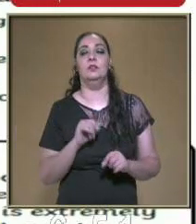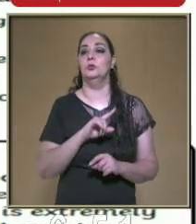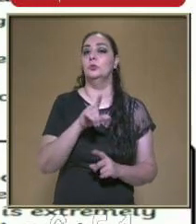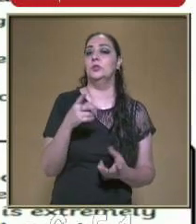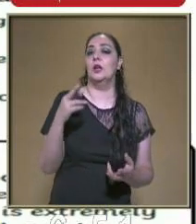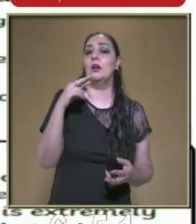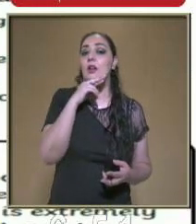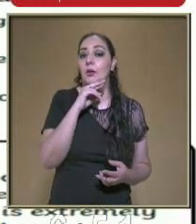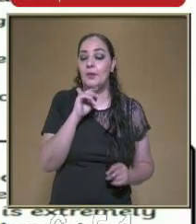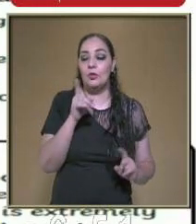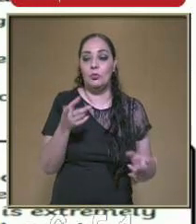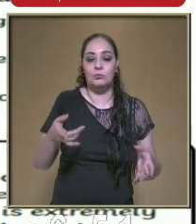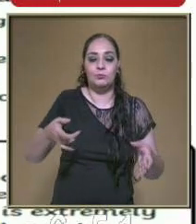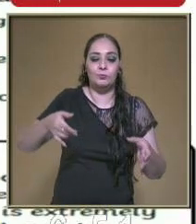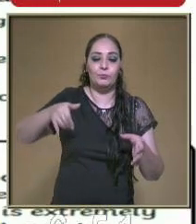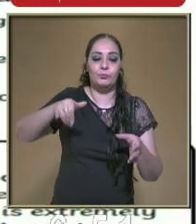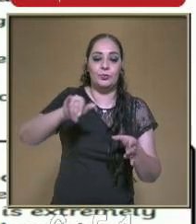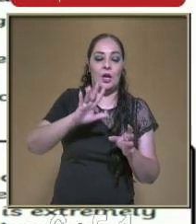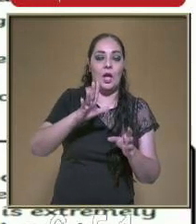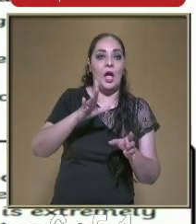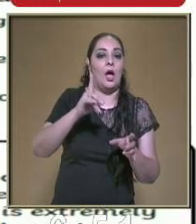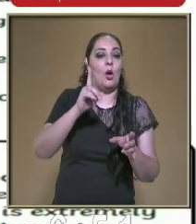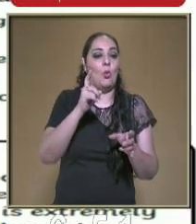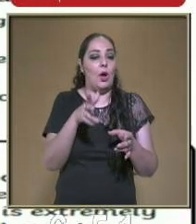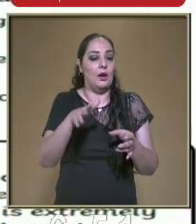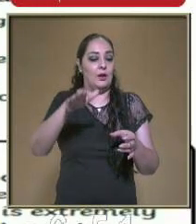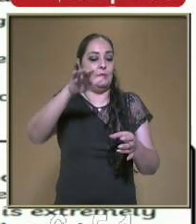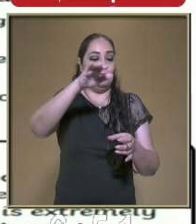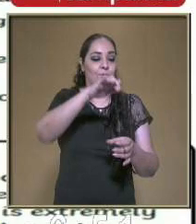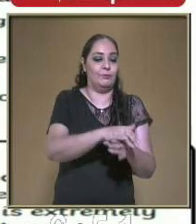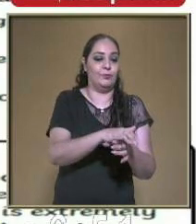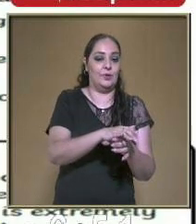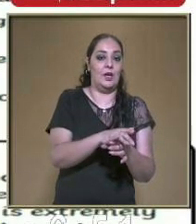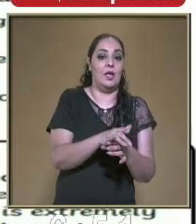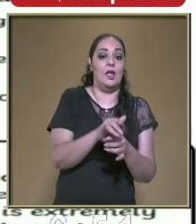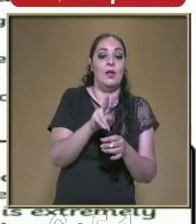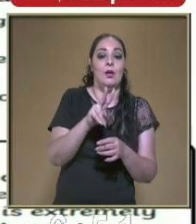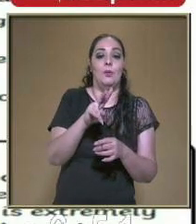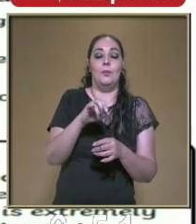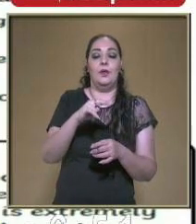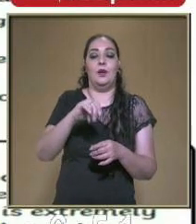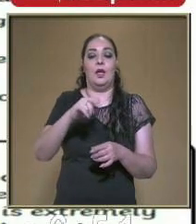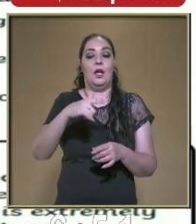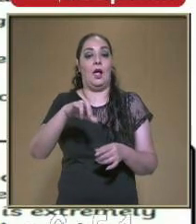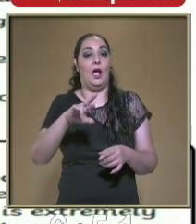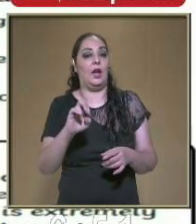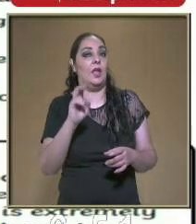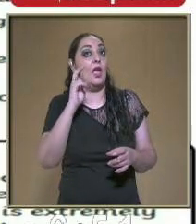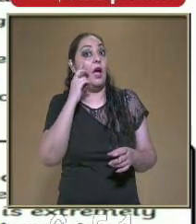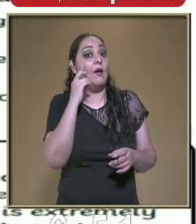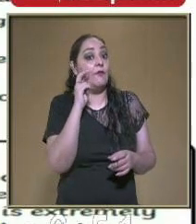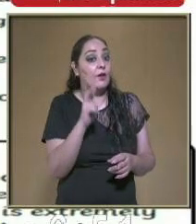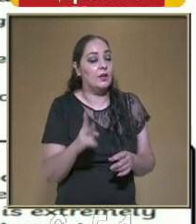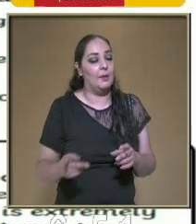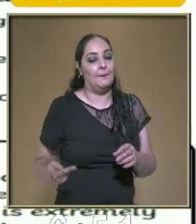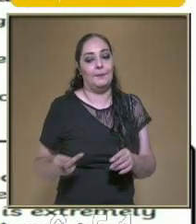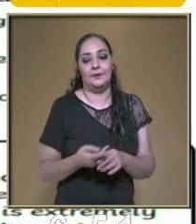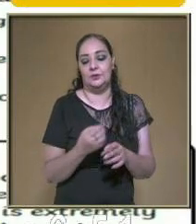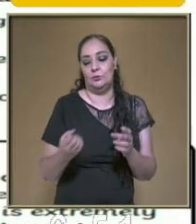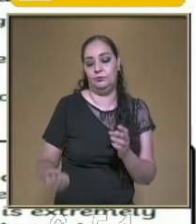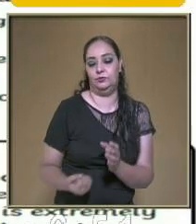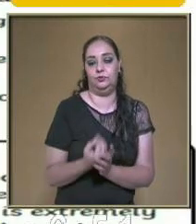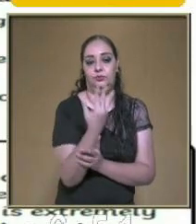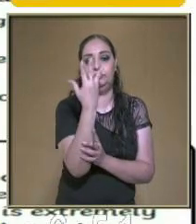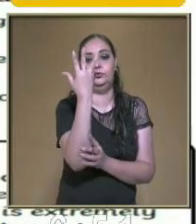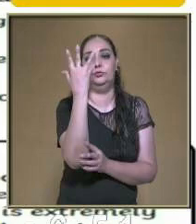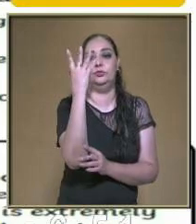Pour in just under 1/4 cup of vinegar and enjoy what happened, the volcanic eruption.